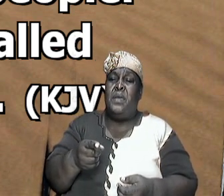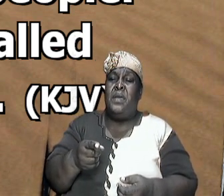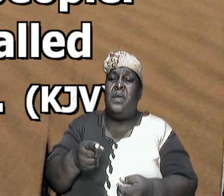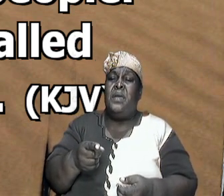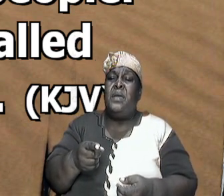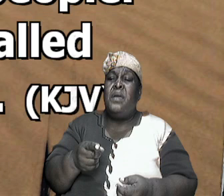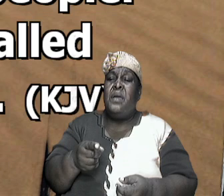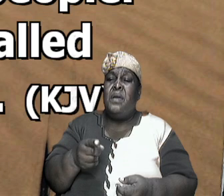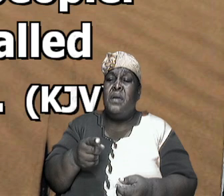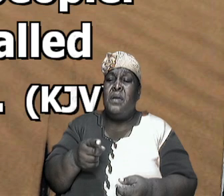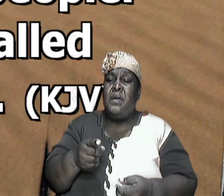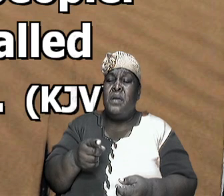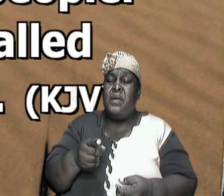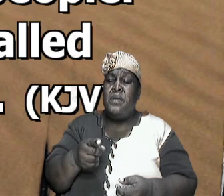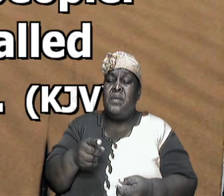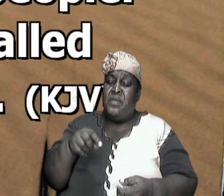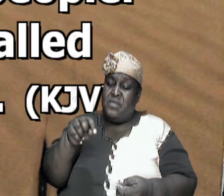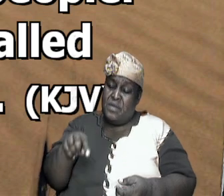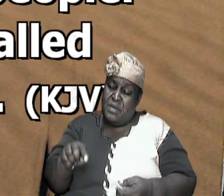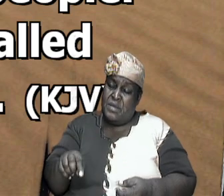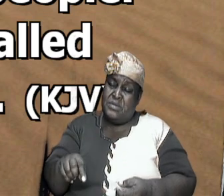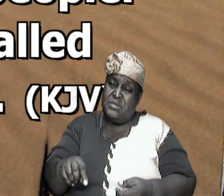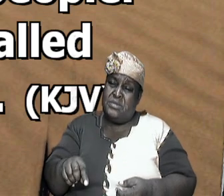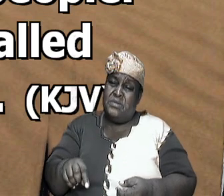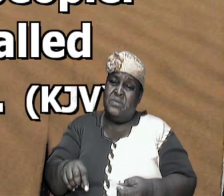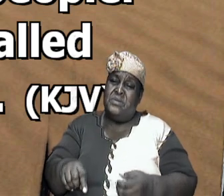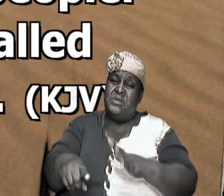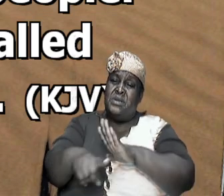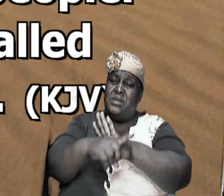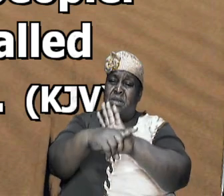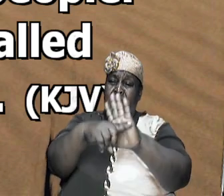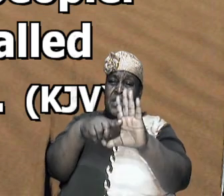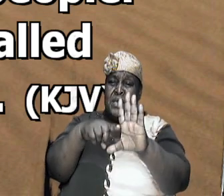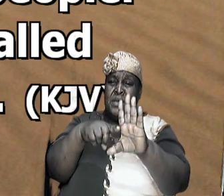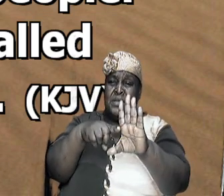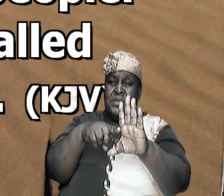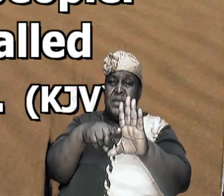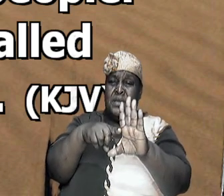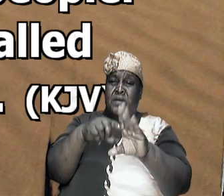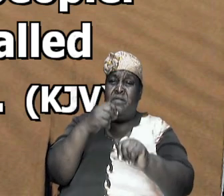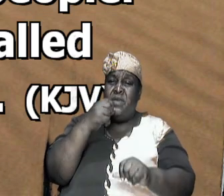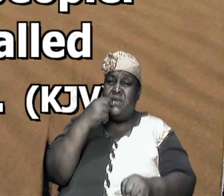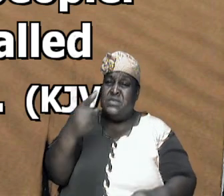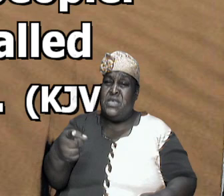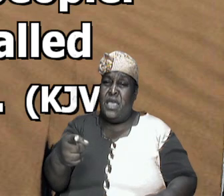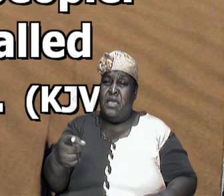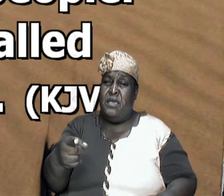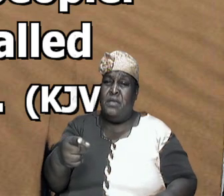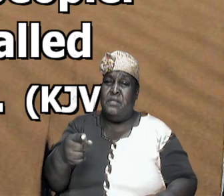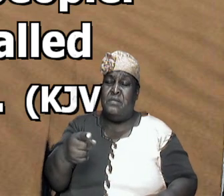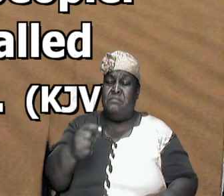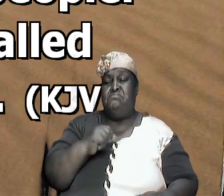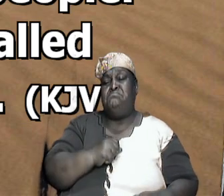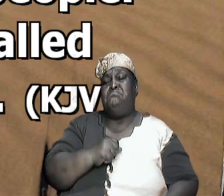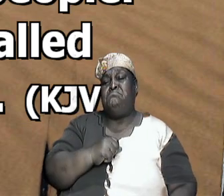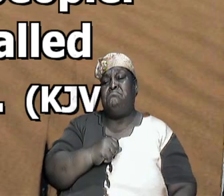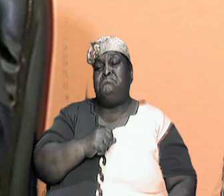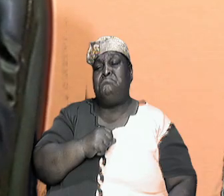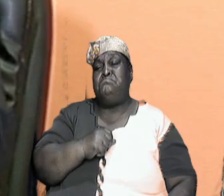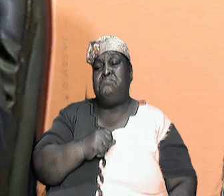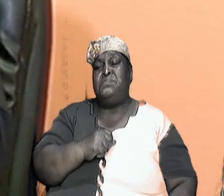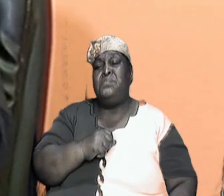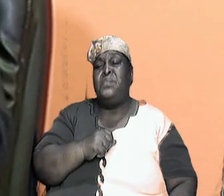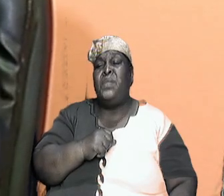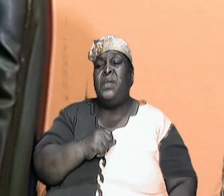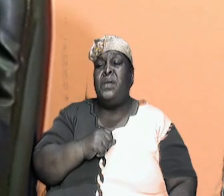that actually say that this was a negative statement that was made here. You know,